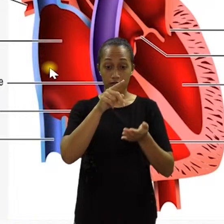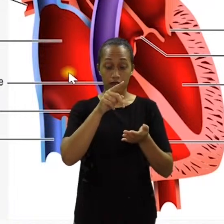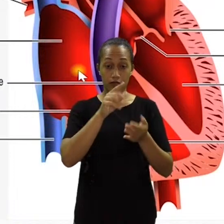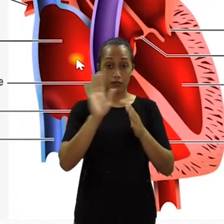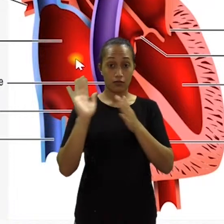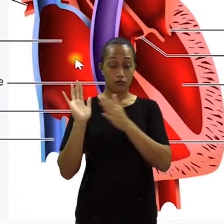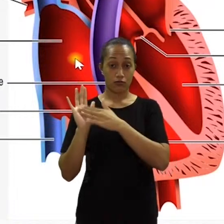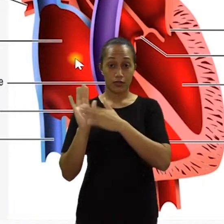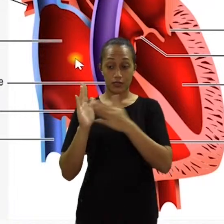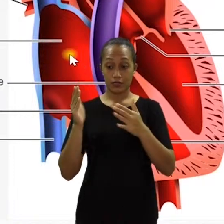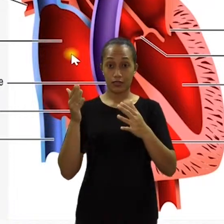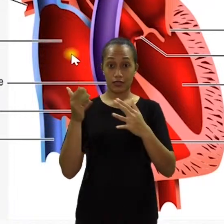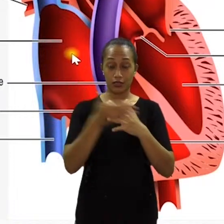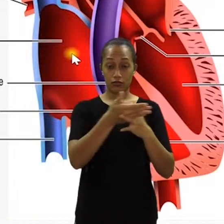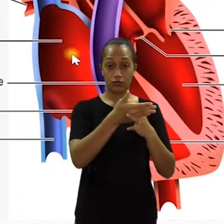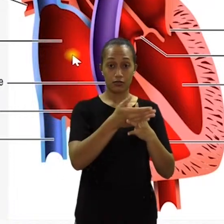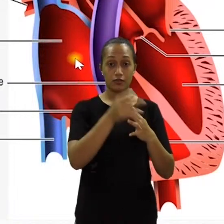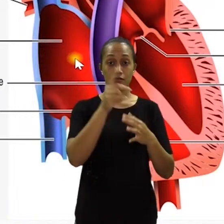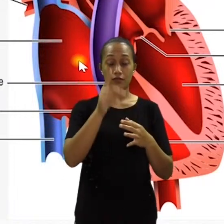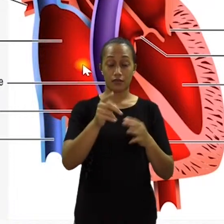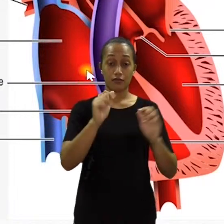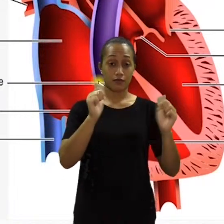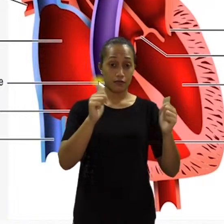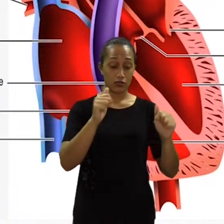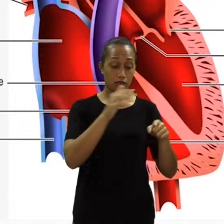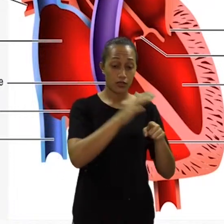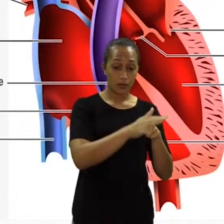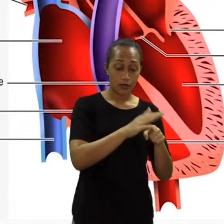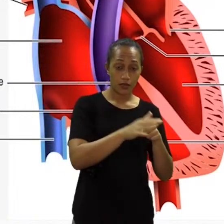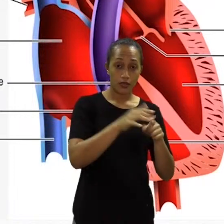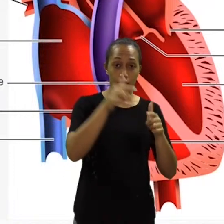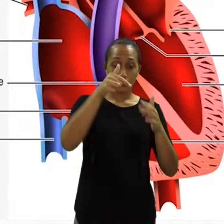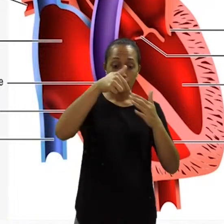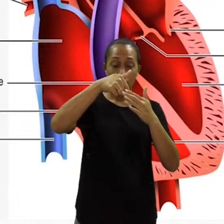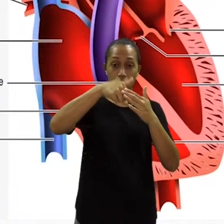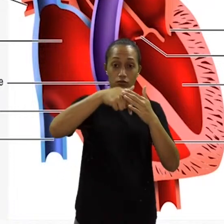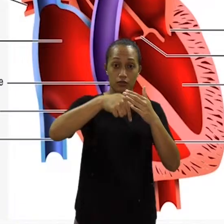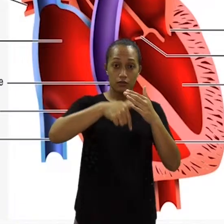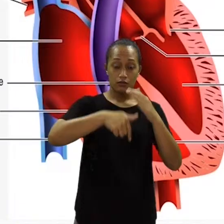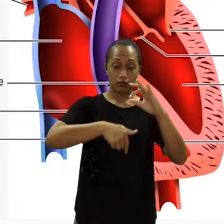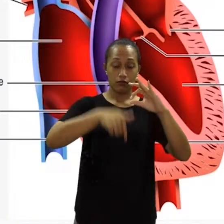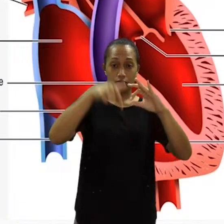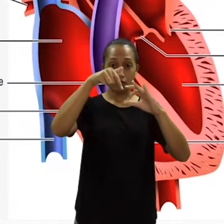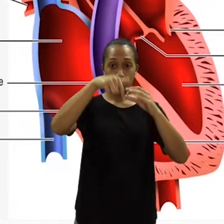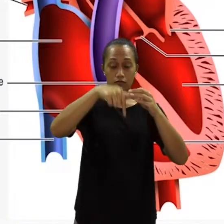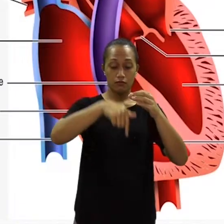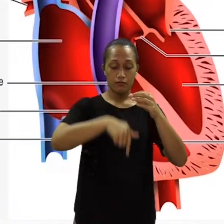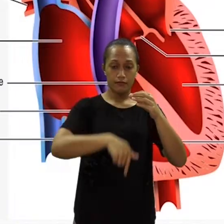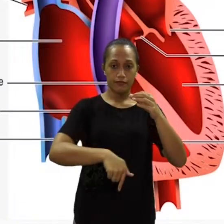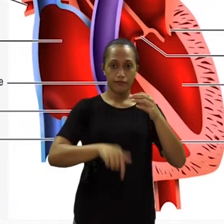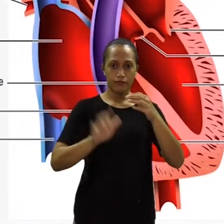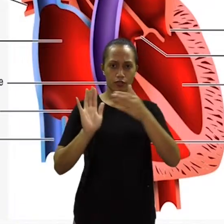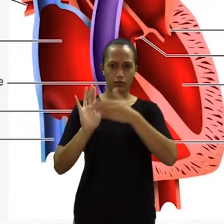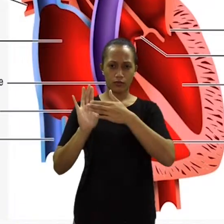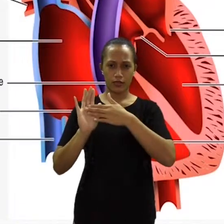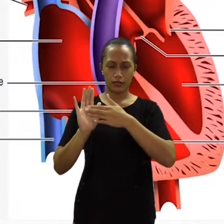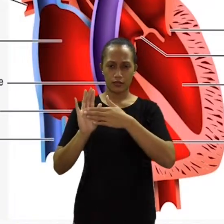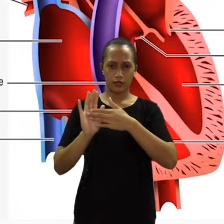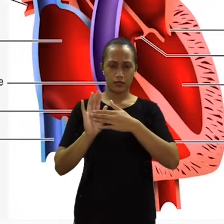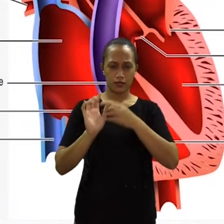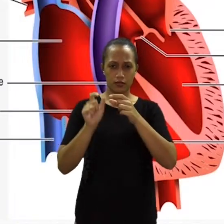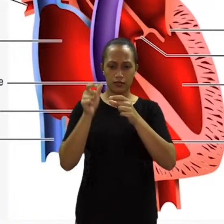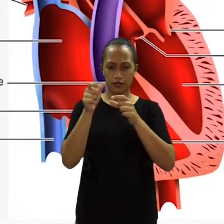right atrium. After that, the blood then goes down to the right ventricle.